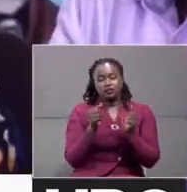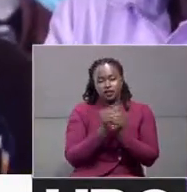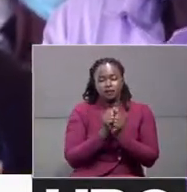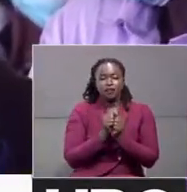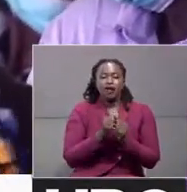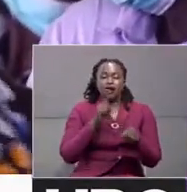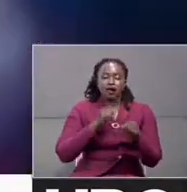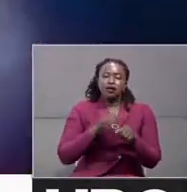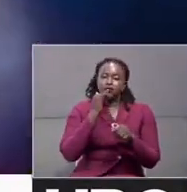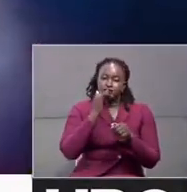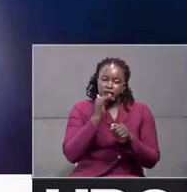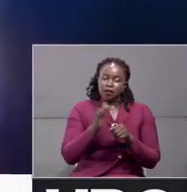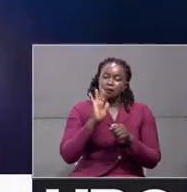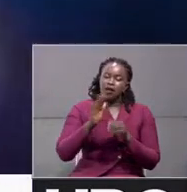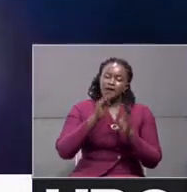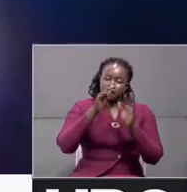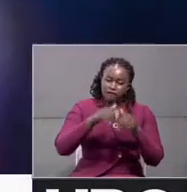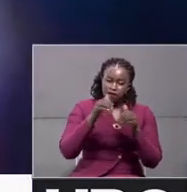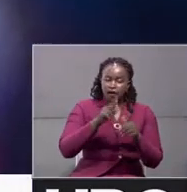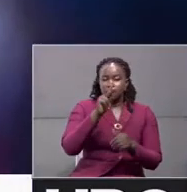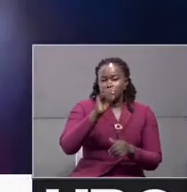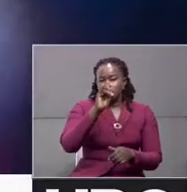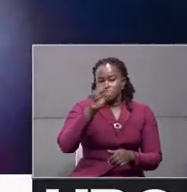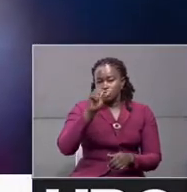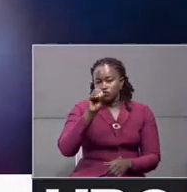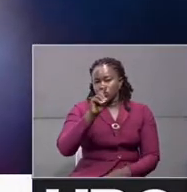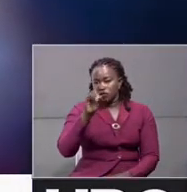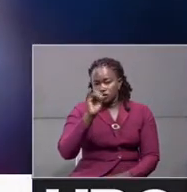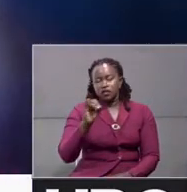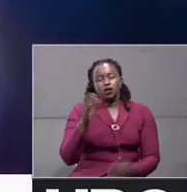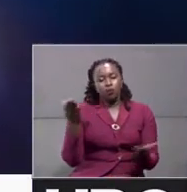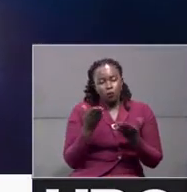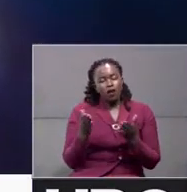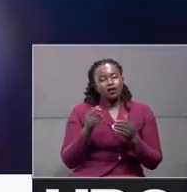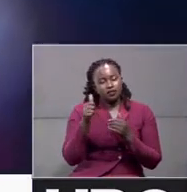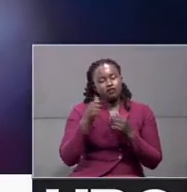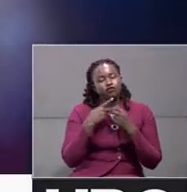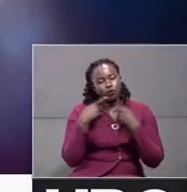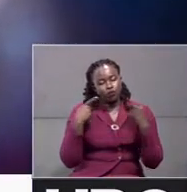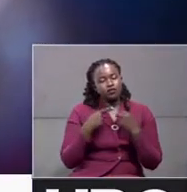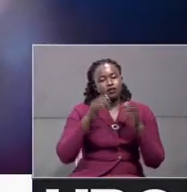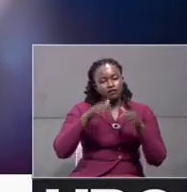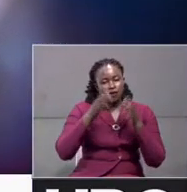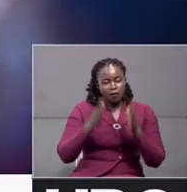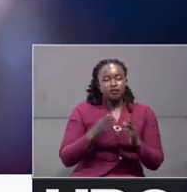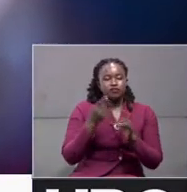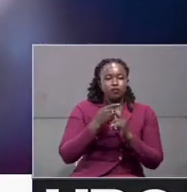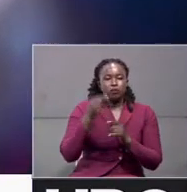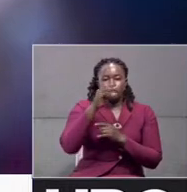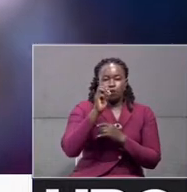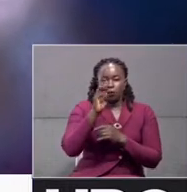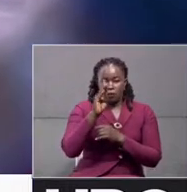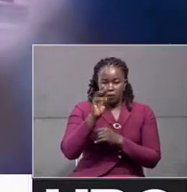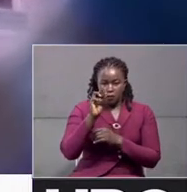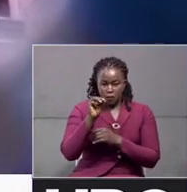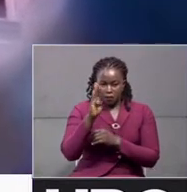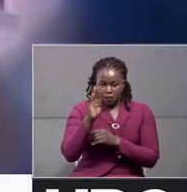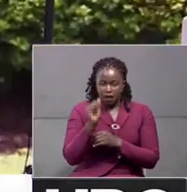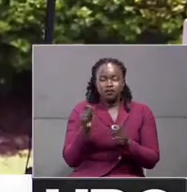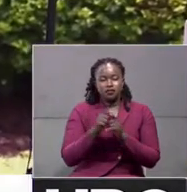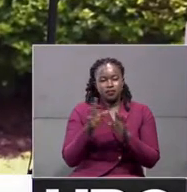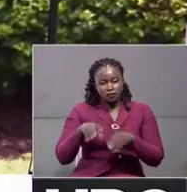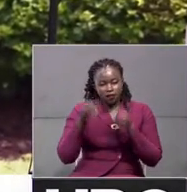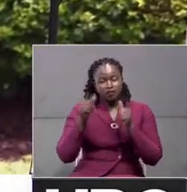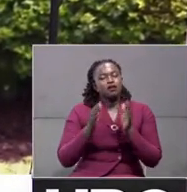Speaking at his Kisozi farm, where he hosted exemplary farmers from Gomba and Simbabwe districts, the president highlighted the